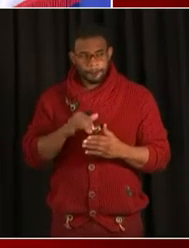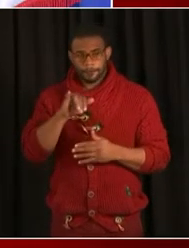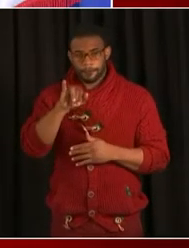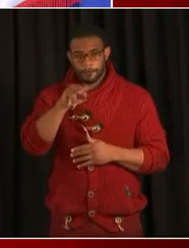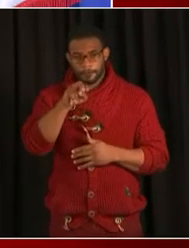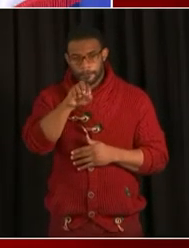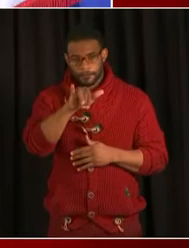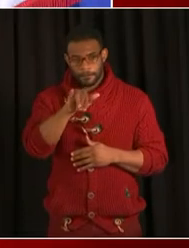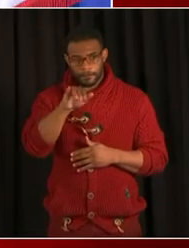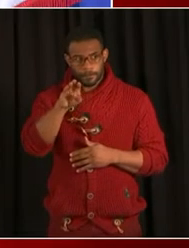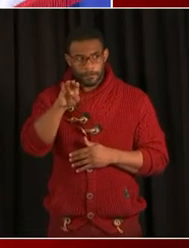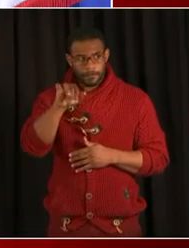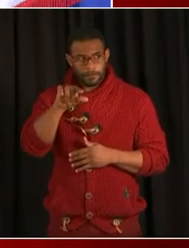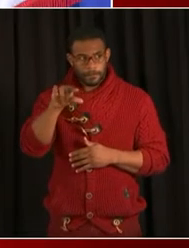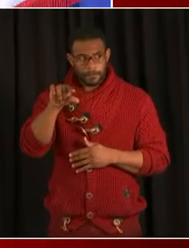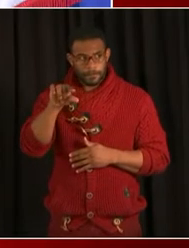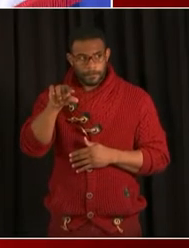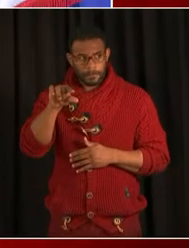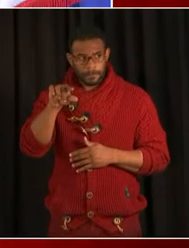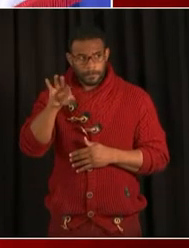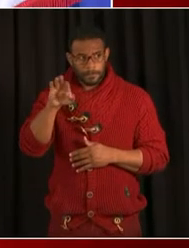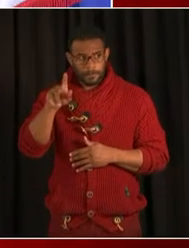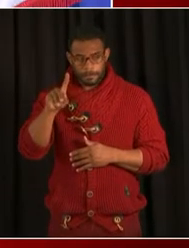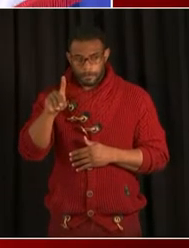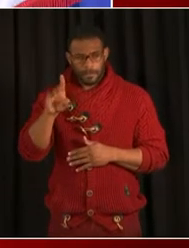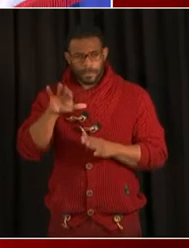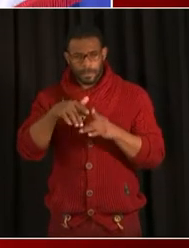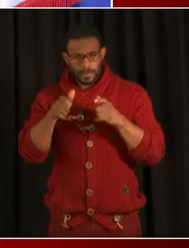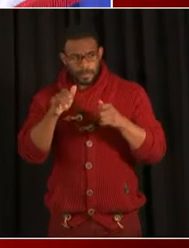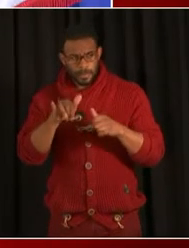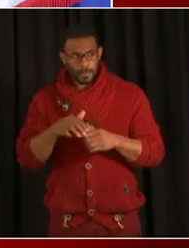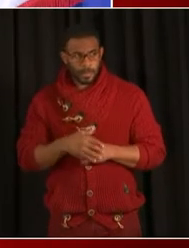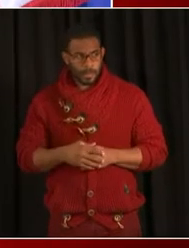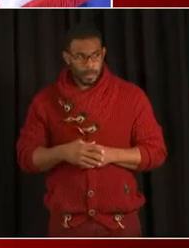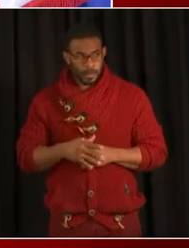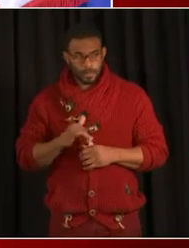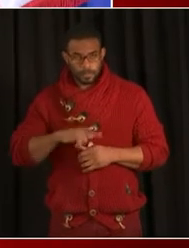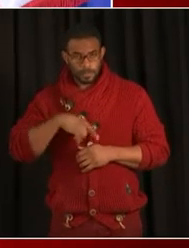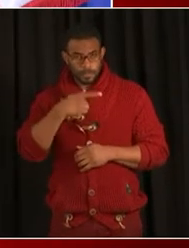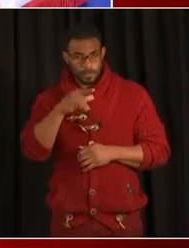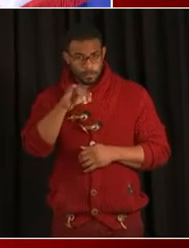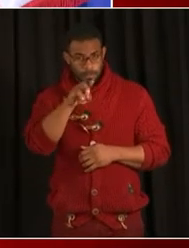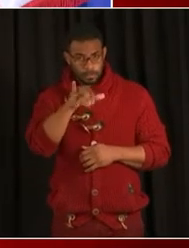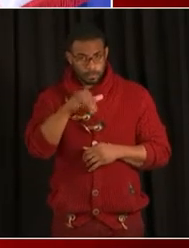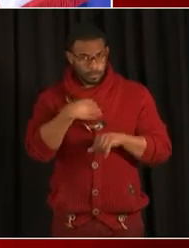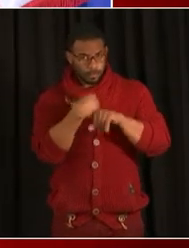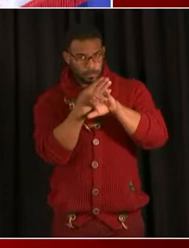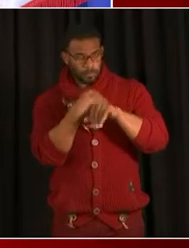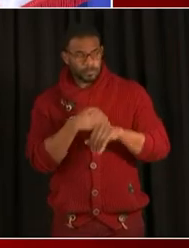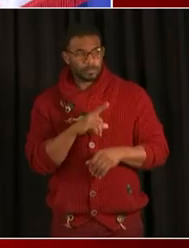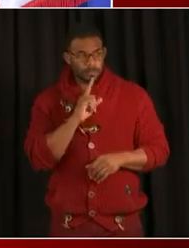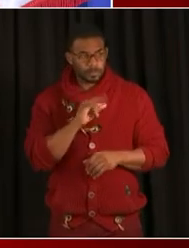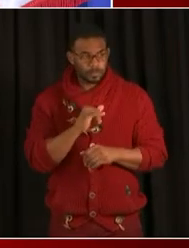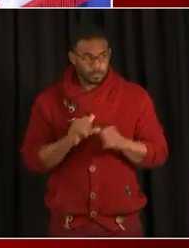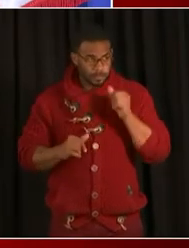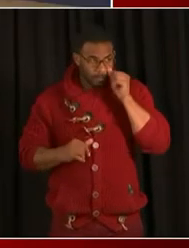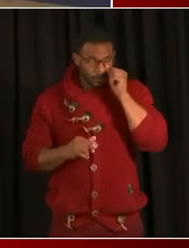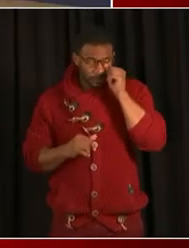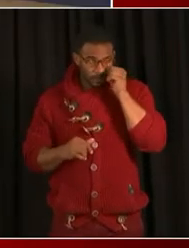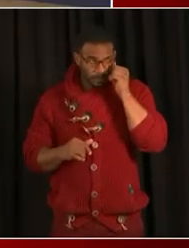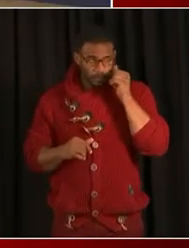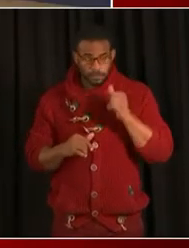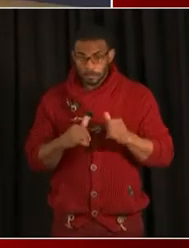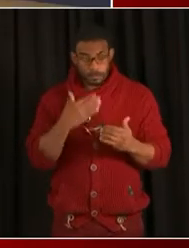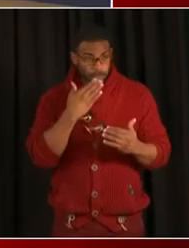how you all have been weathering this and kind of how you're navigating it. So with that, Jenny? Yeah, sure.